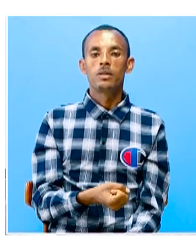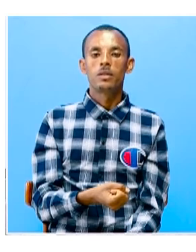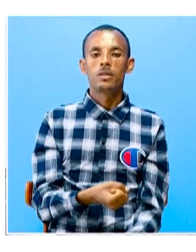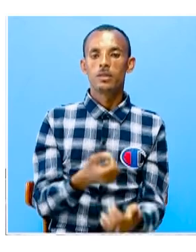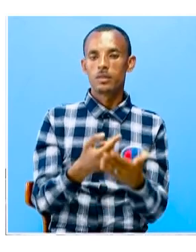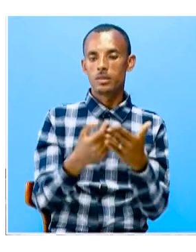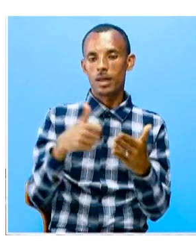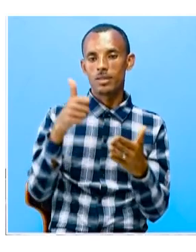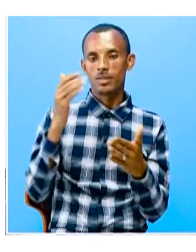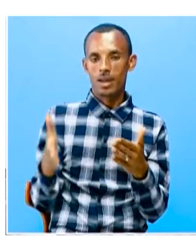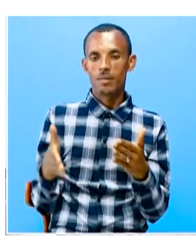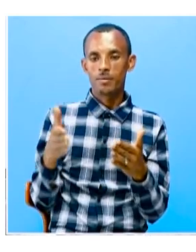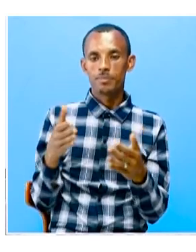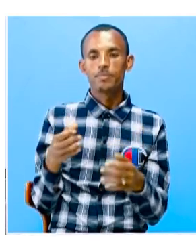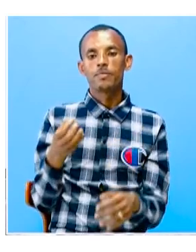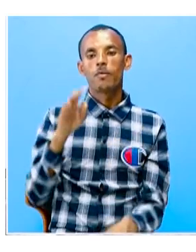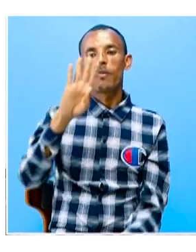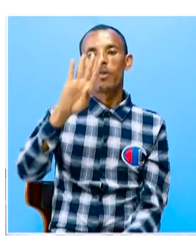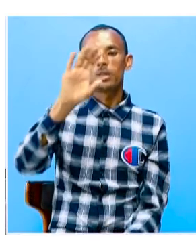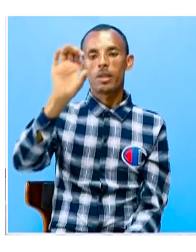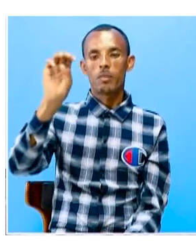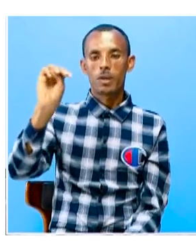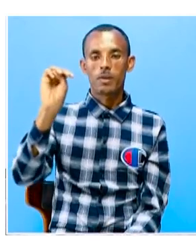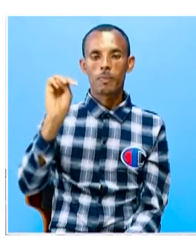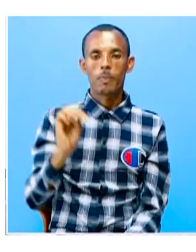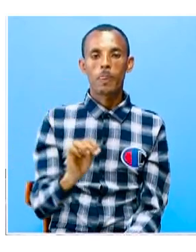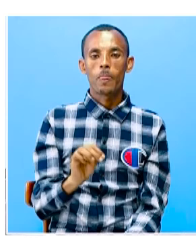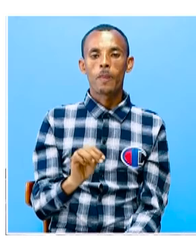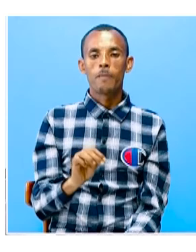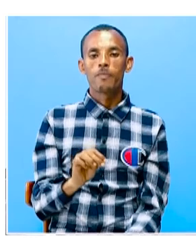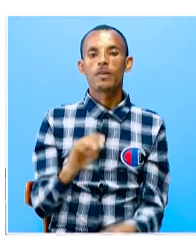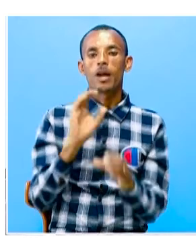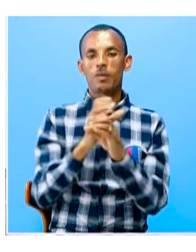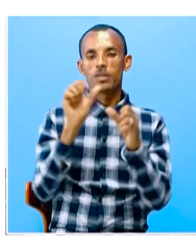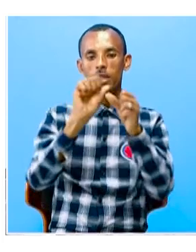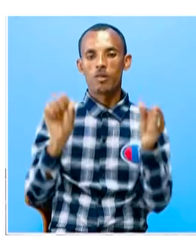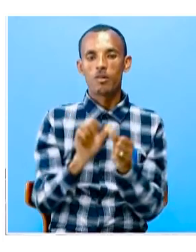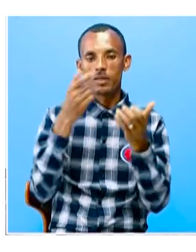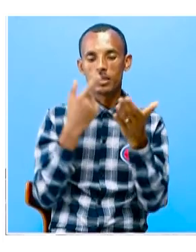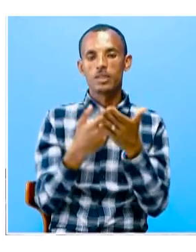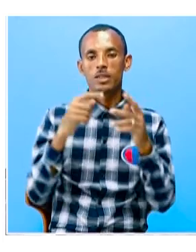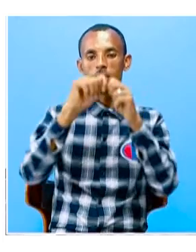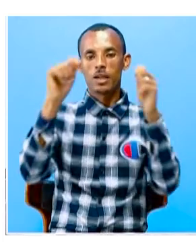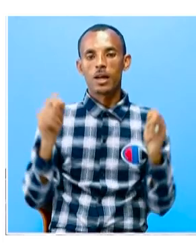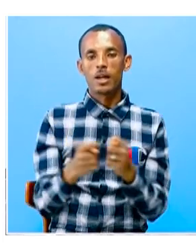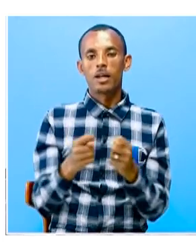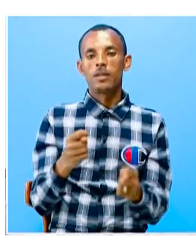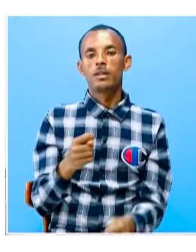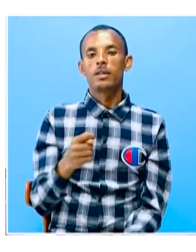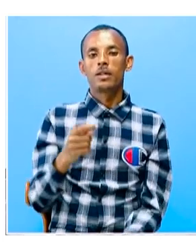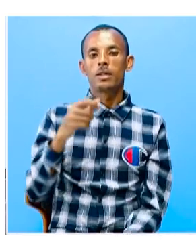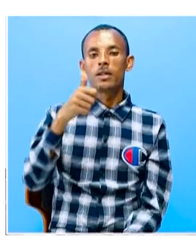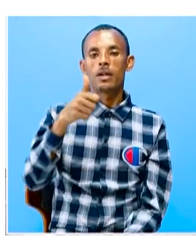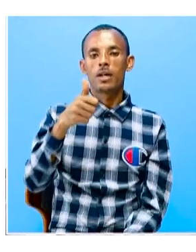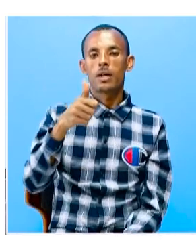This one is 4 centimeter. Calculate the area of this triangle. Triangle